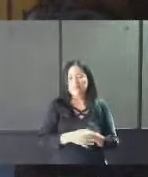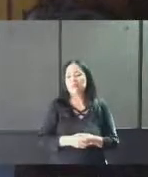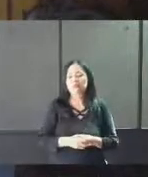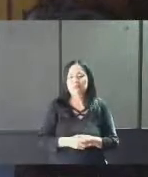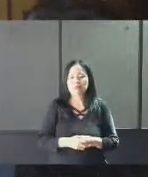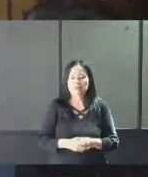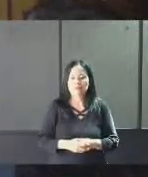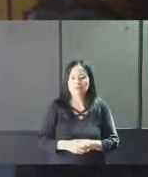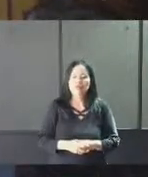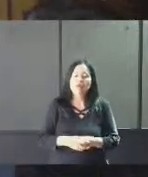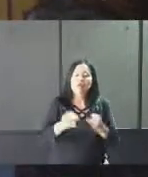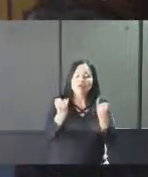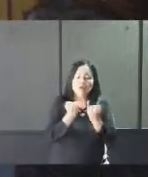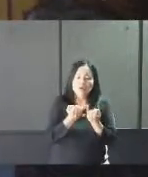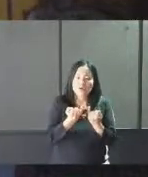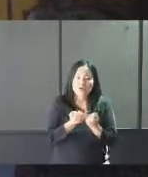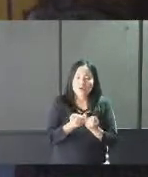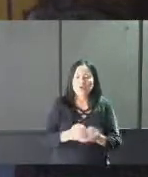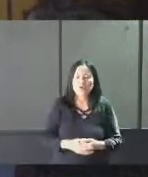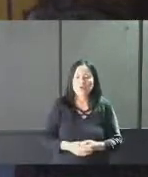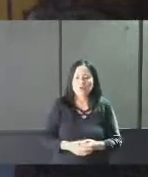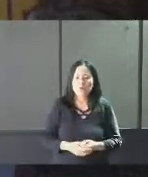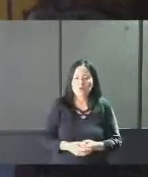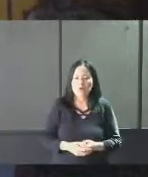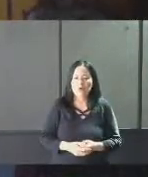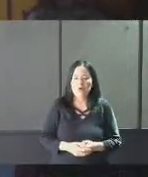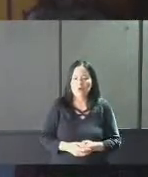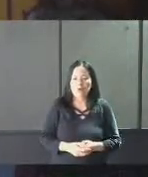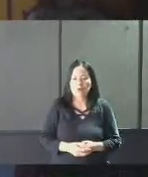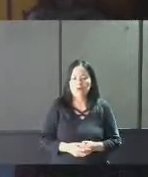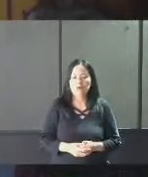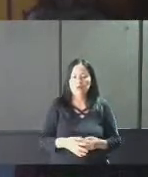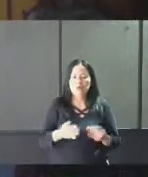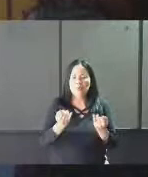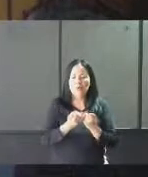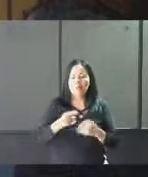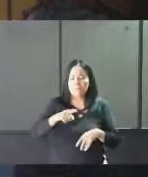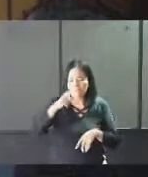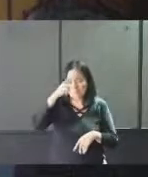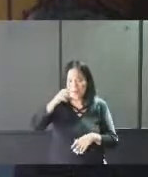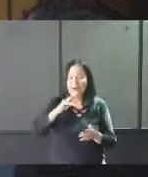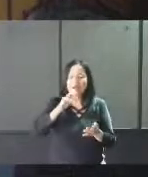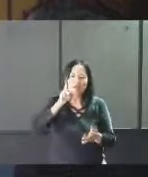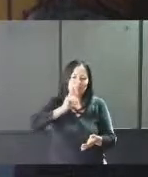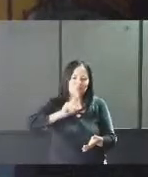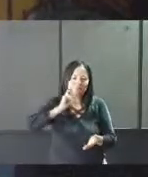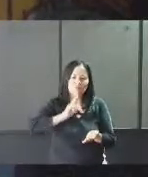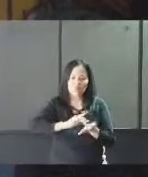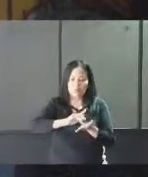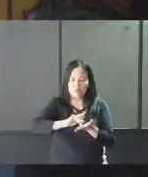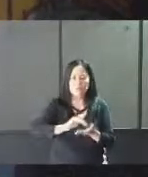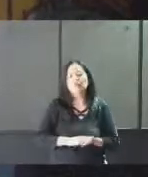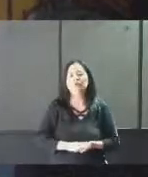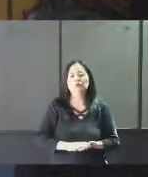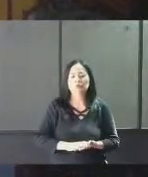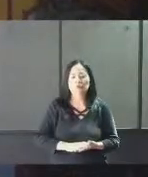opportunities of connectivity of cities, including the reality of women. A fourth